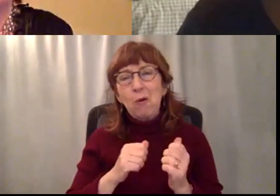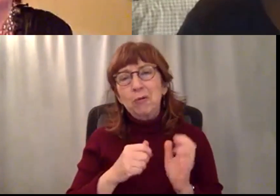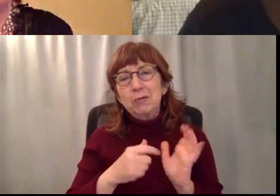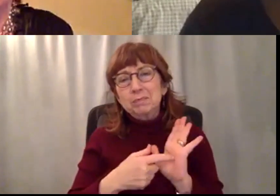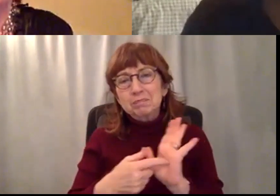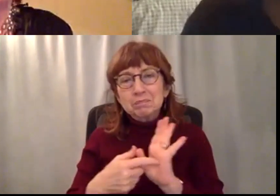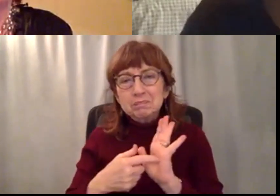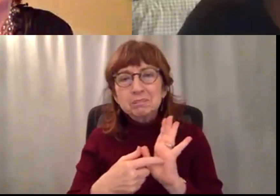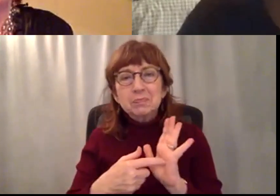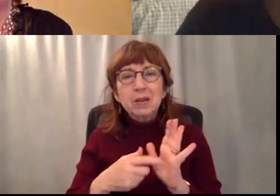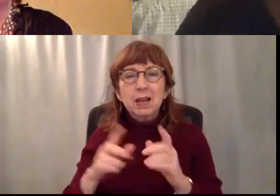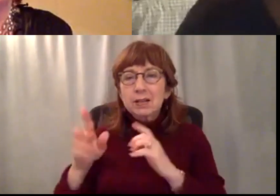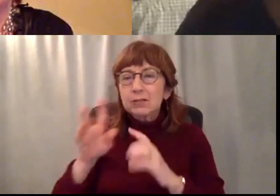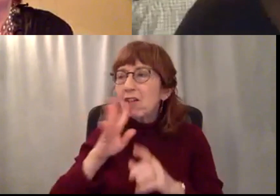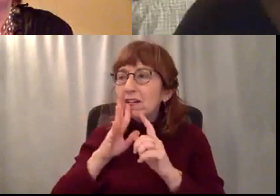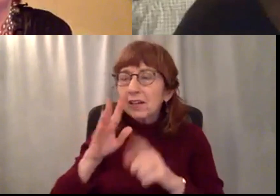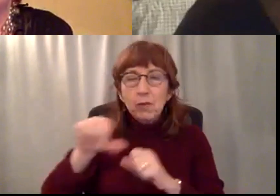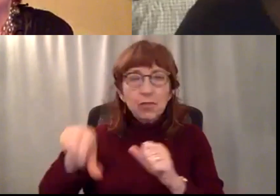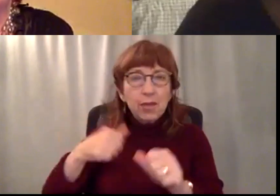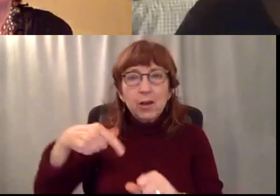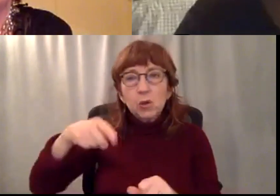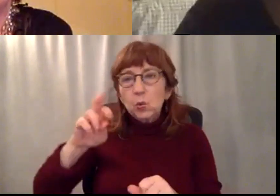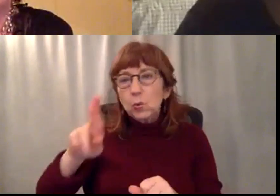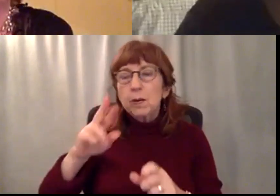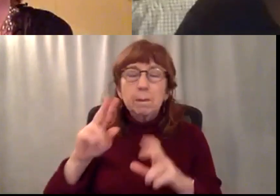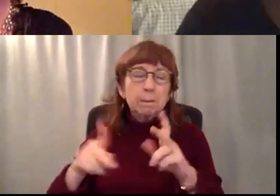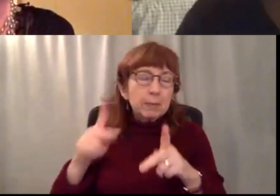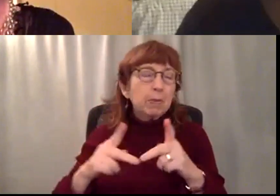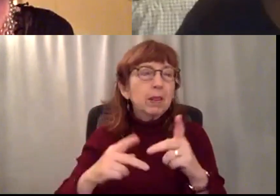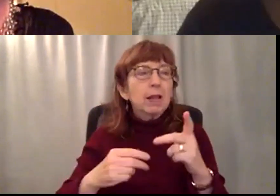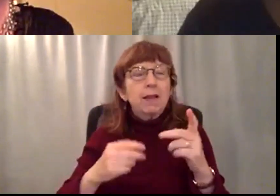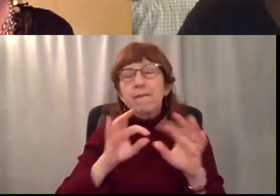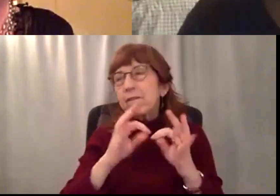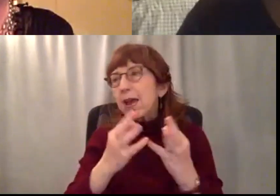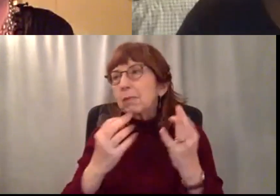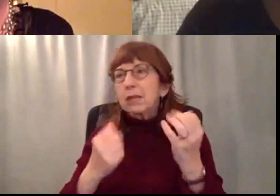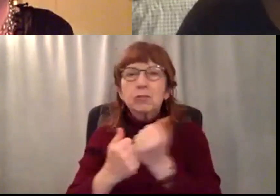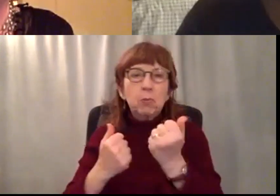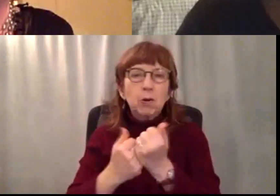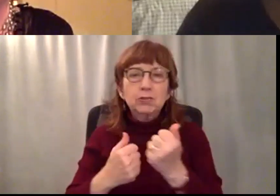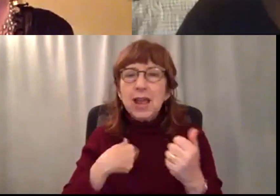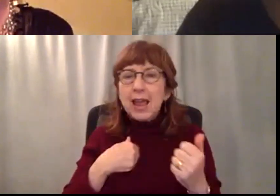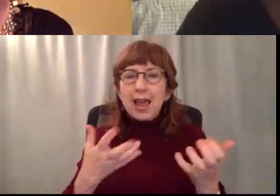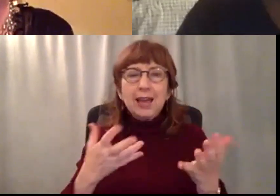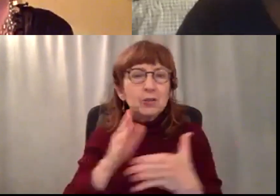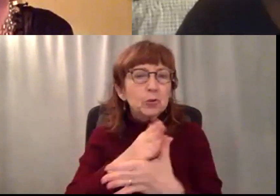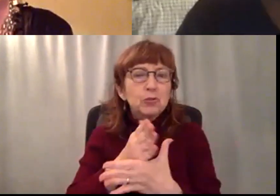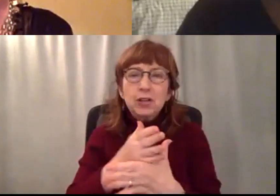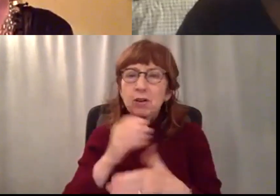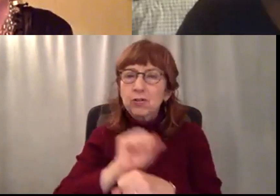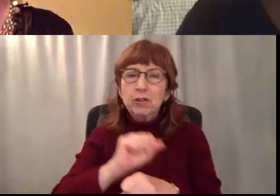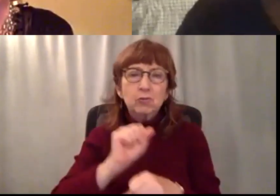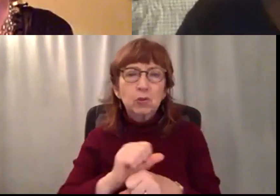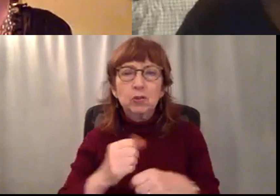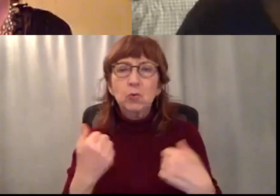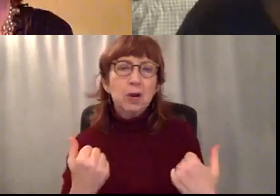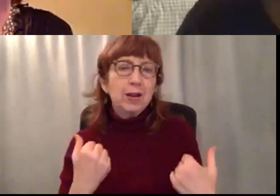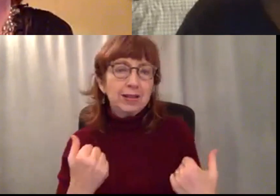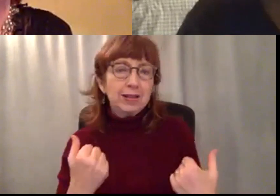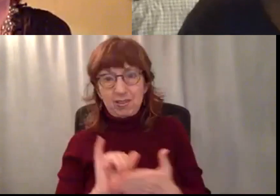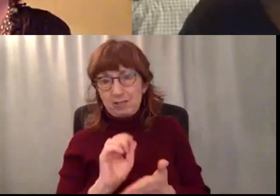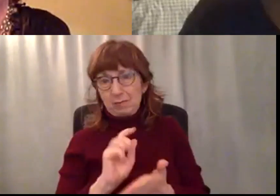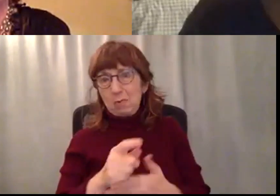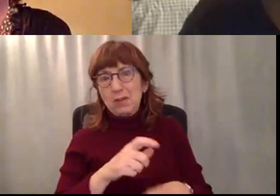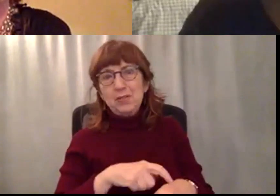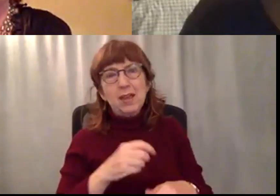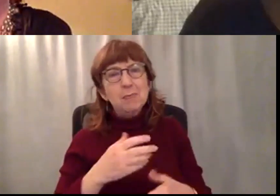other queer people and supporters and family, and to be able to share this work in this moment in time, and share